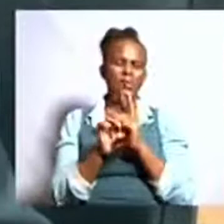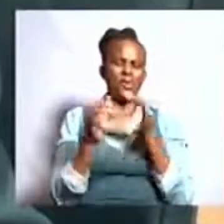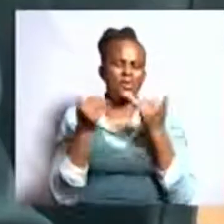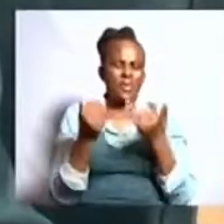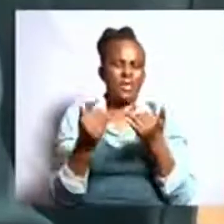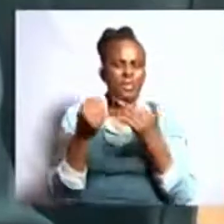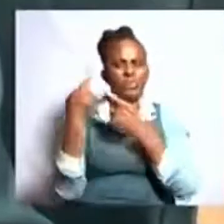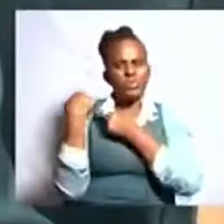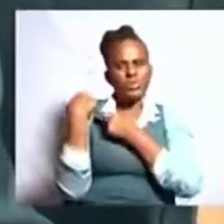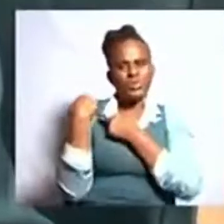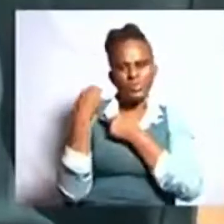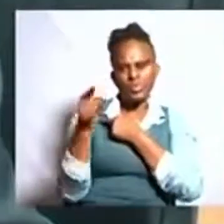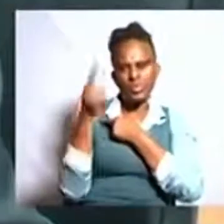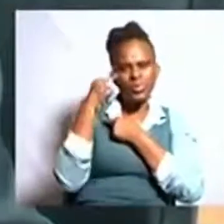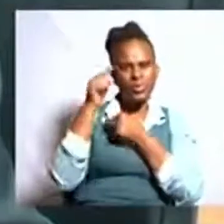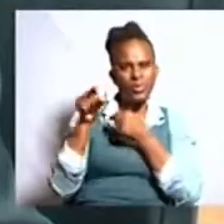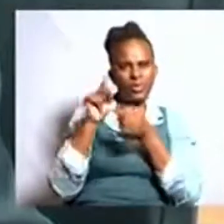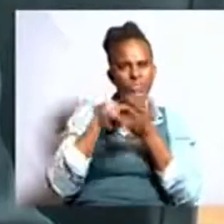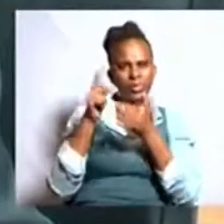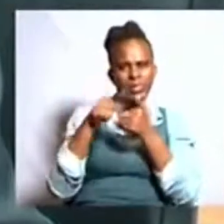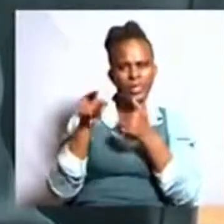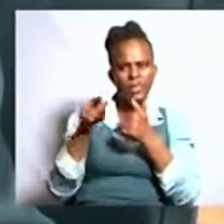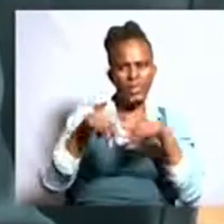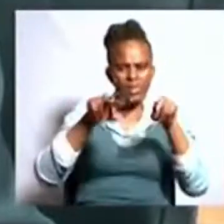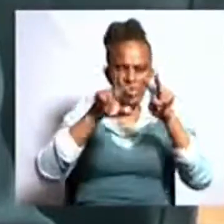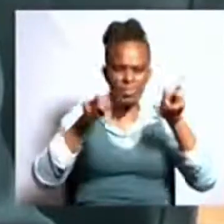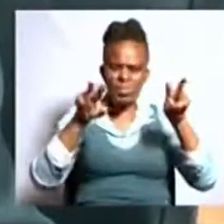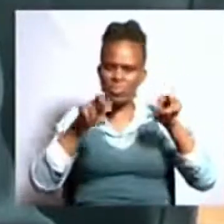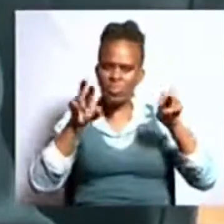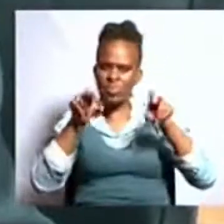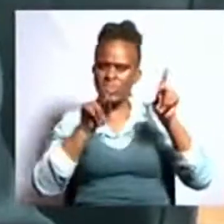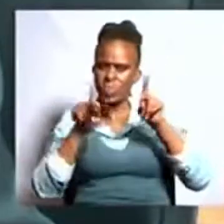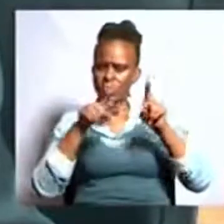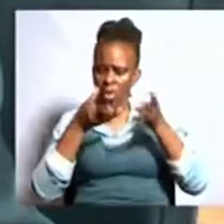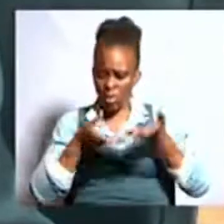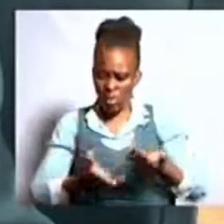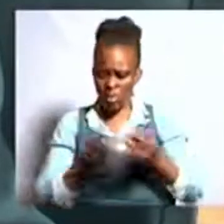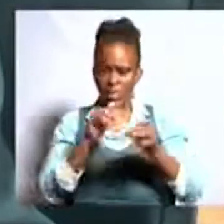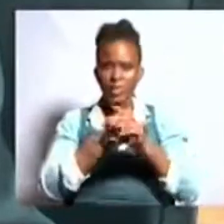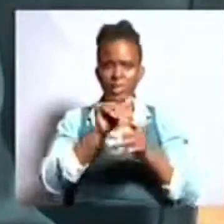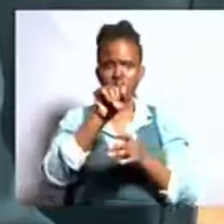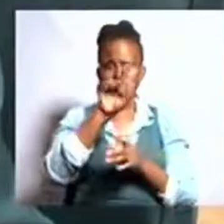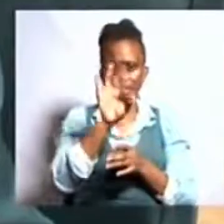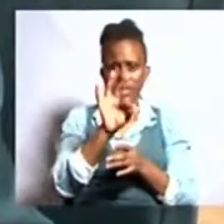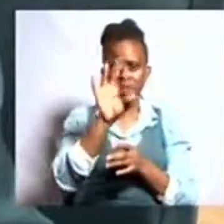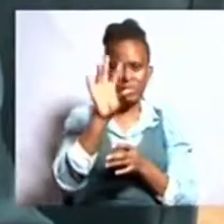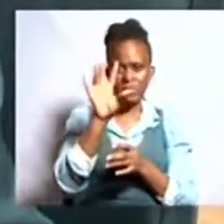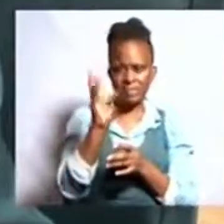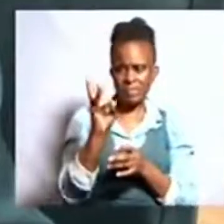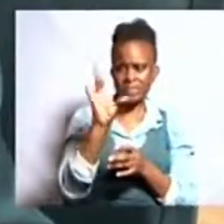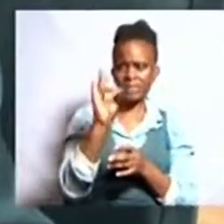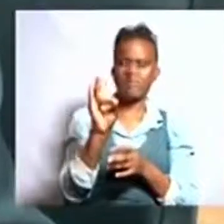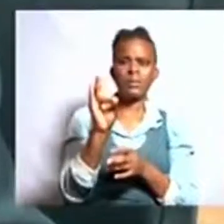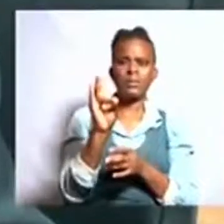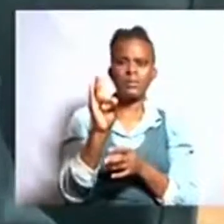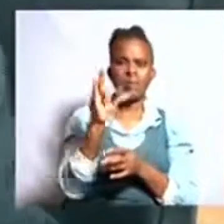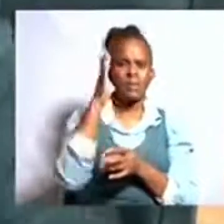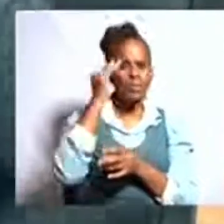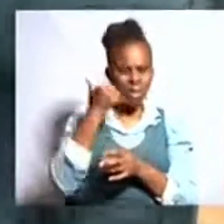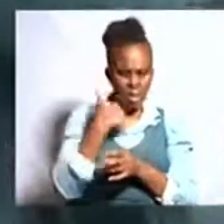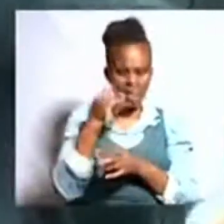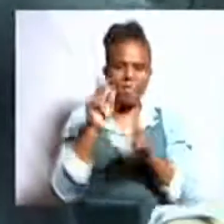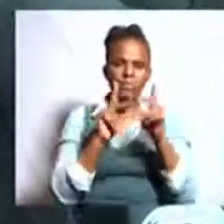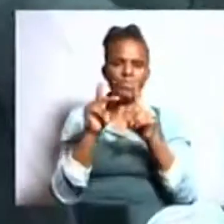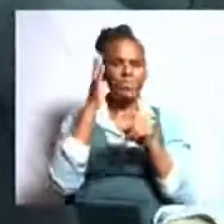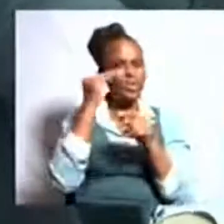in charge of scrutinizing these applicants? Why do we have